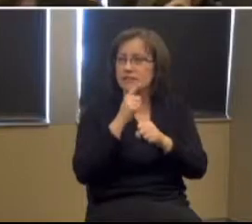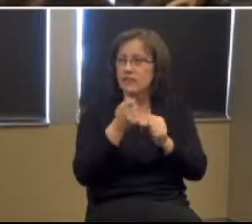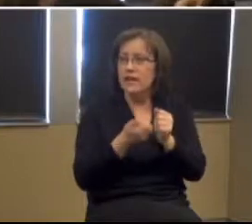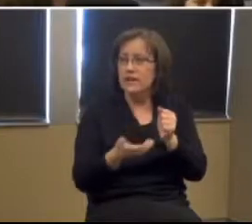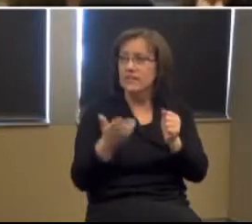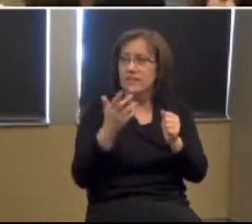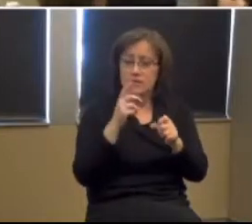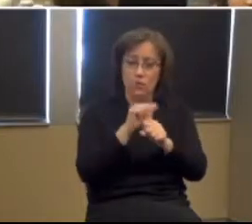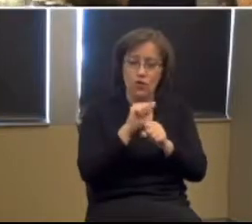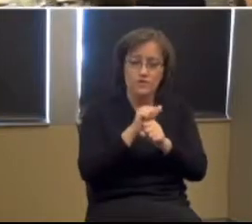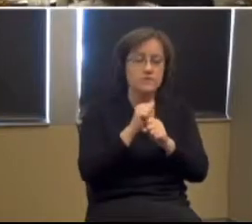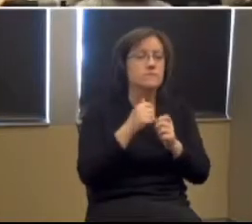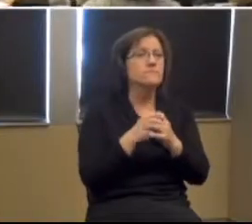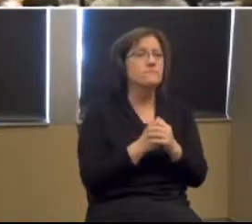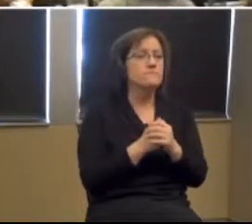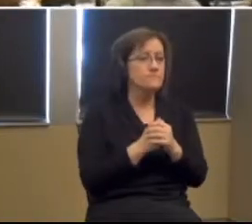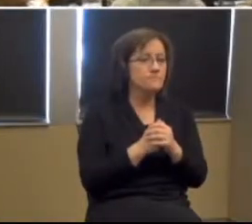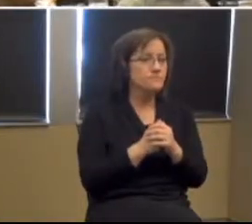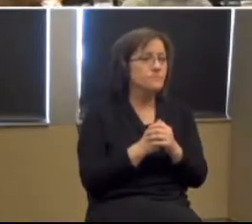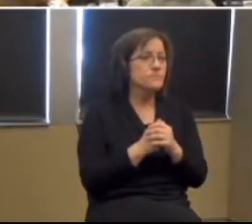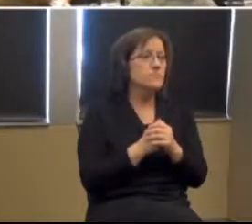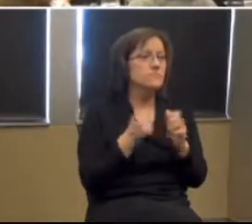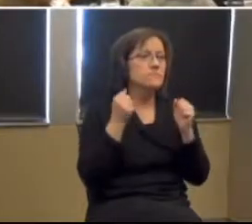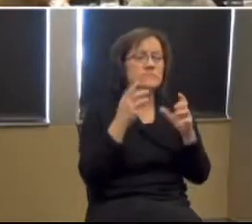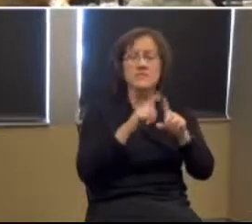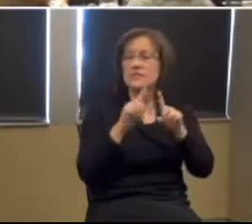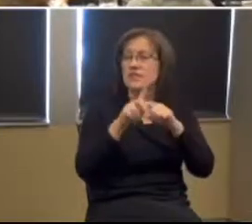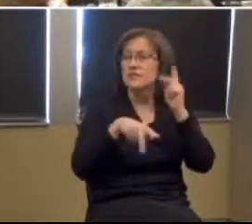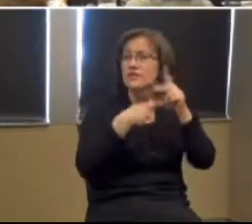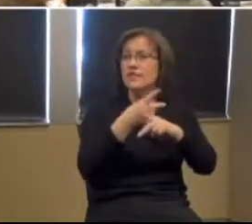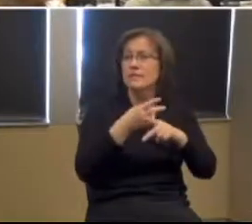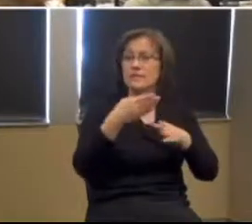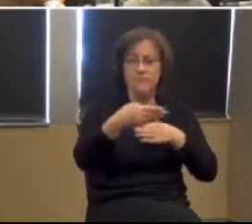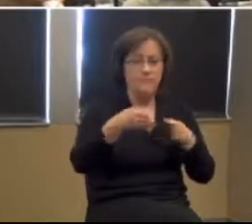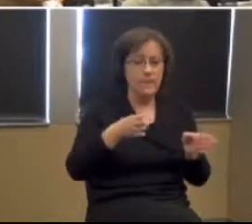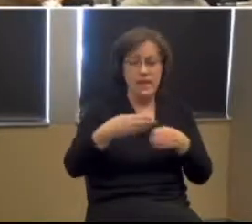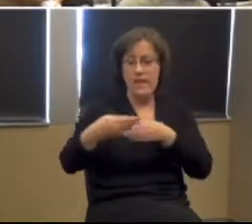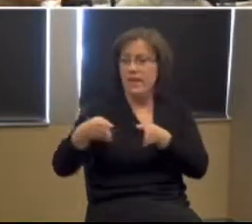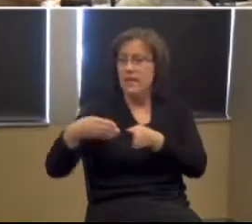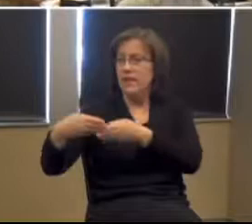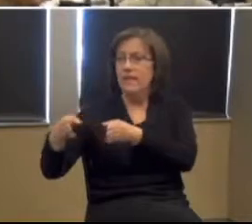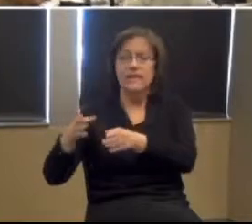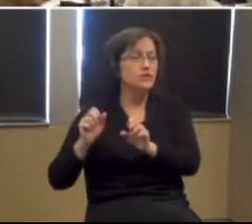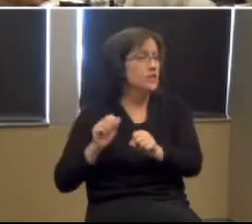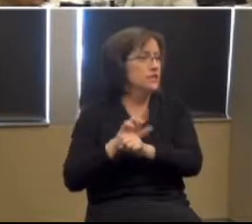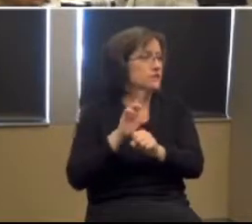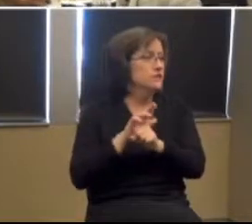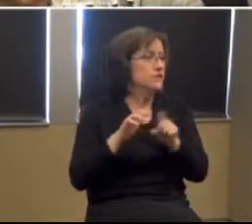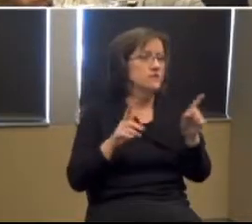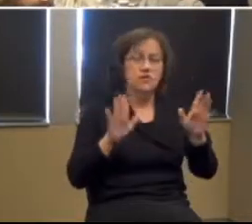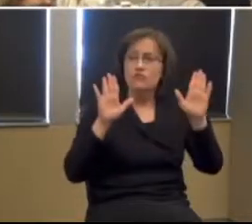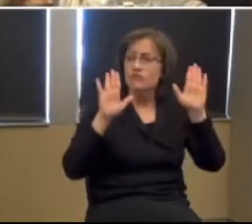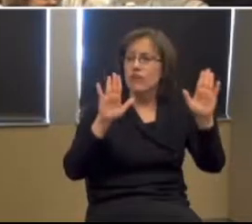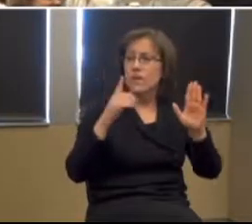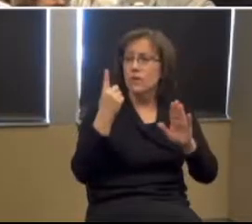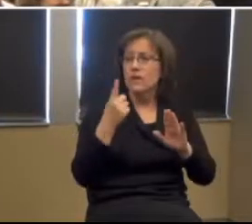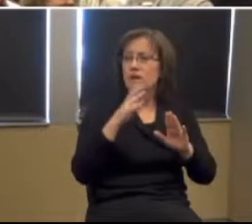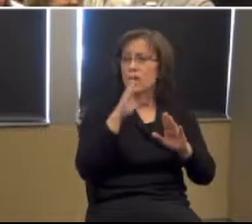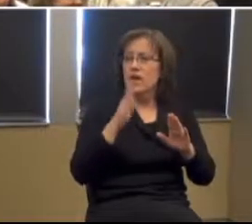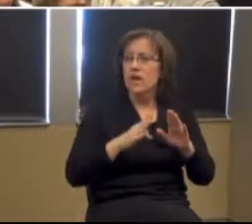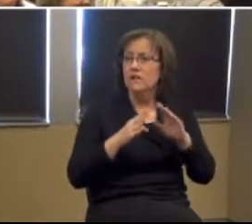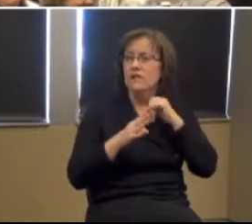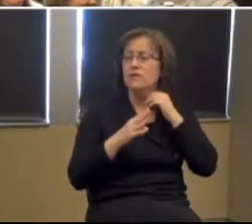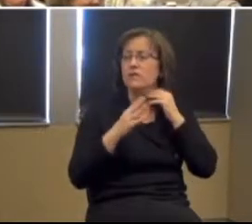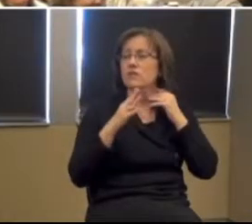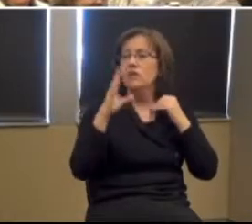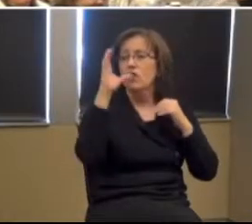of different sorts of bins that you can choose from. Here's a great one. If you ever look up that Kara Hume article